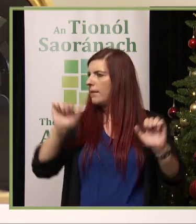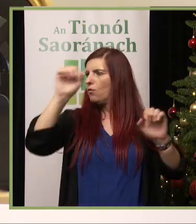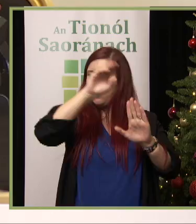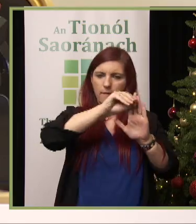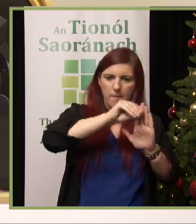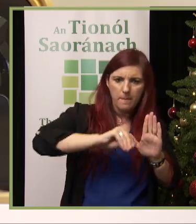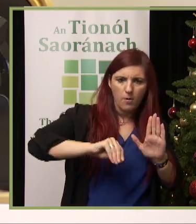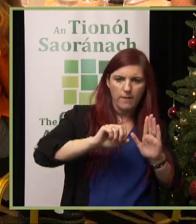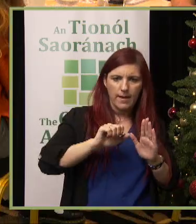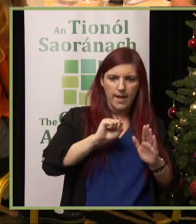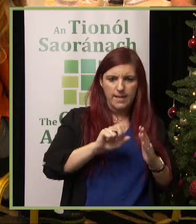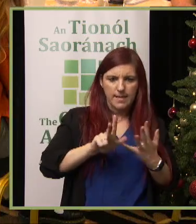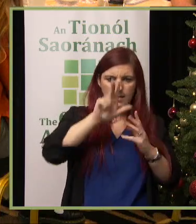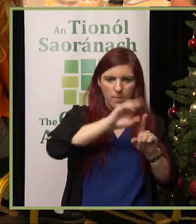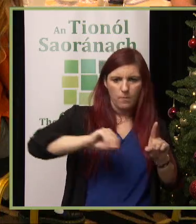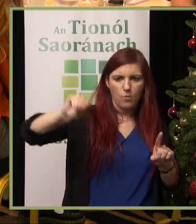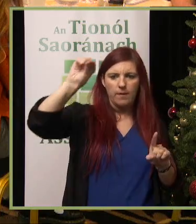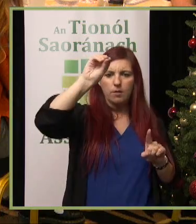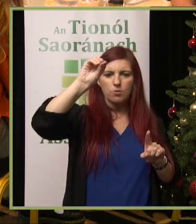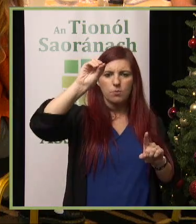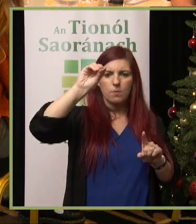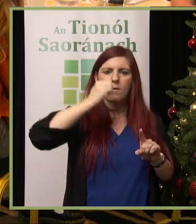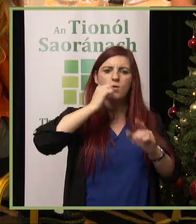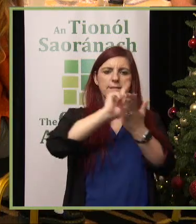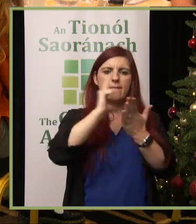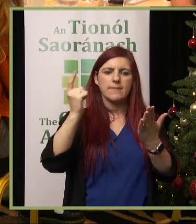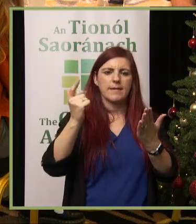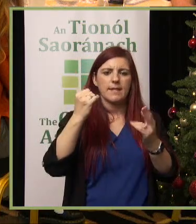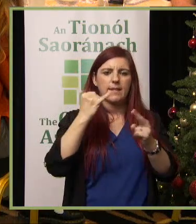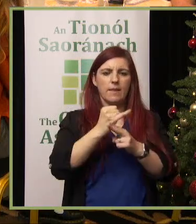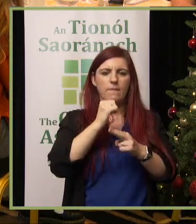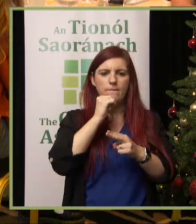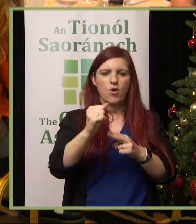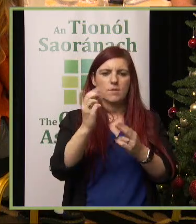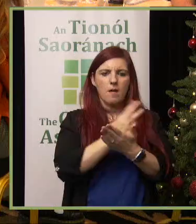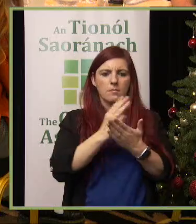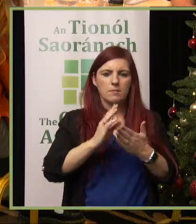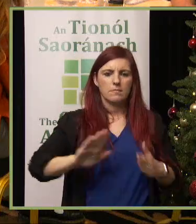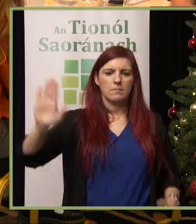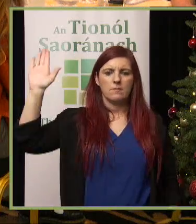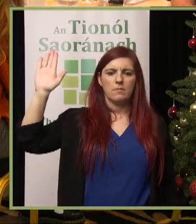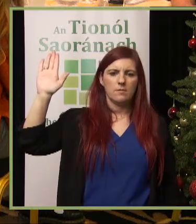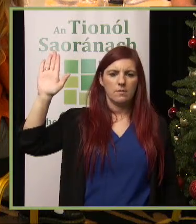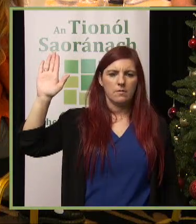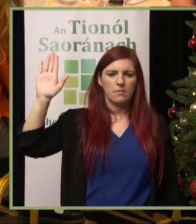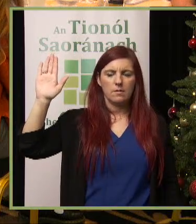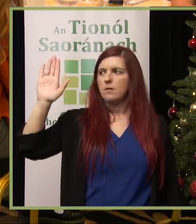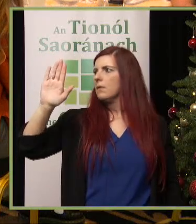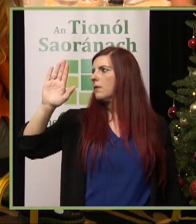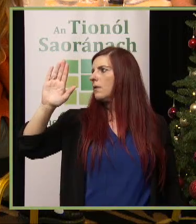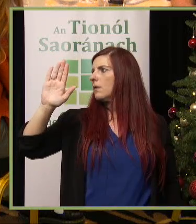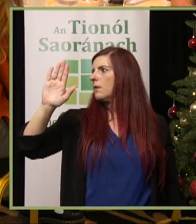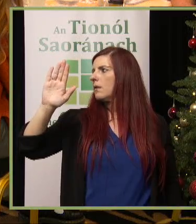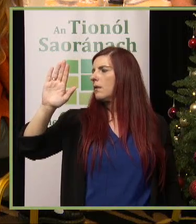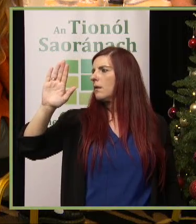from S8 and putting it into a 17th recommendation in that first section? Is that the suggestion, Hilary?